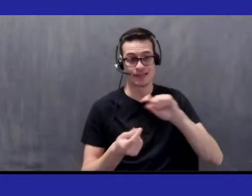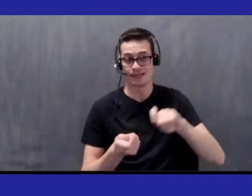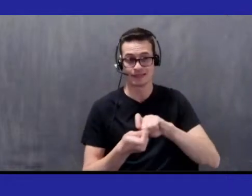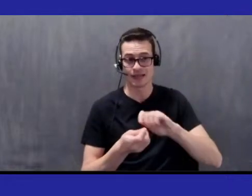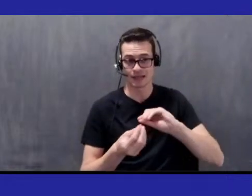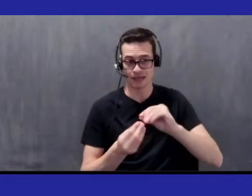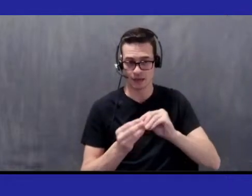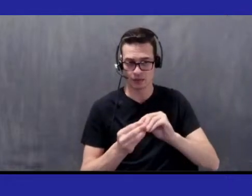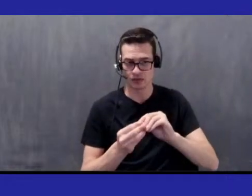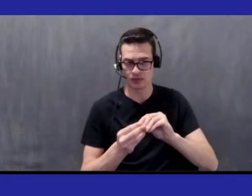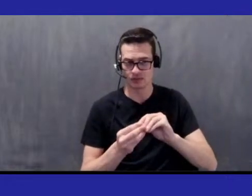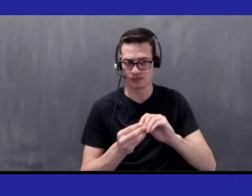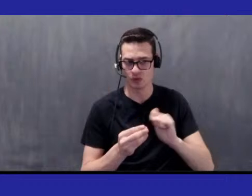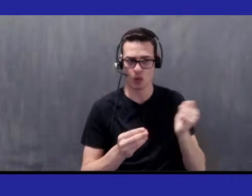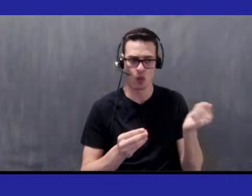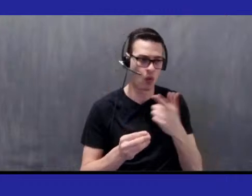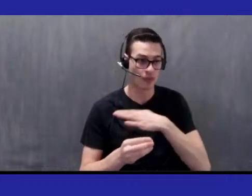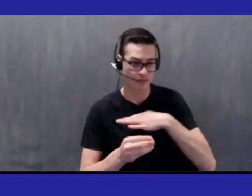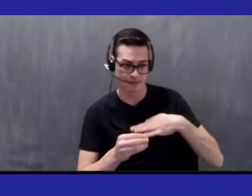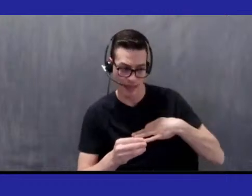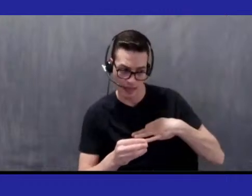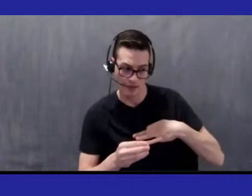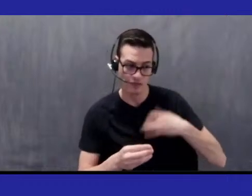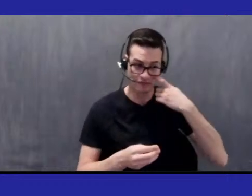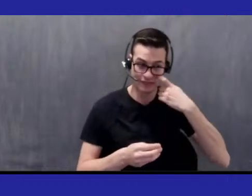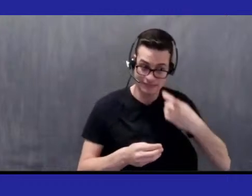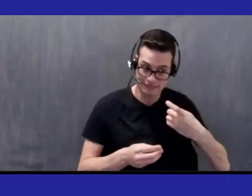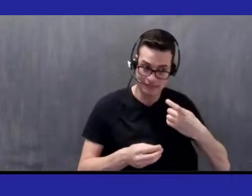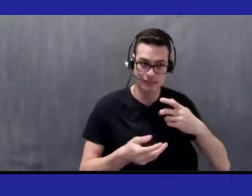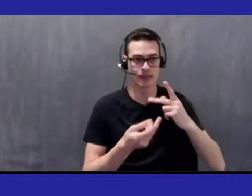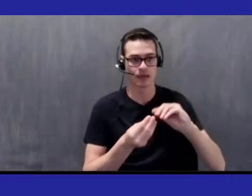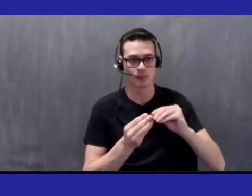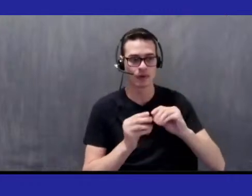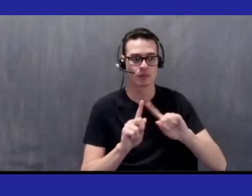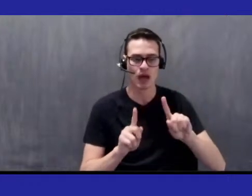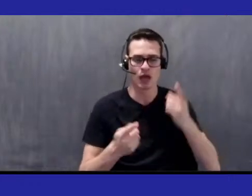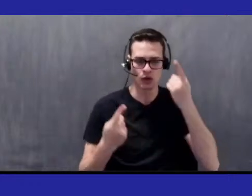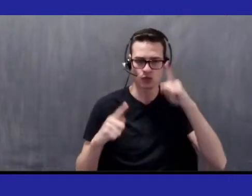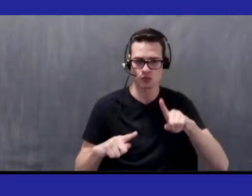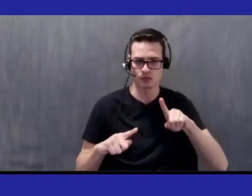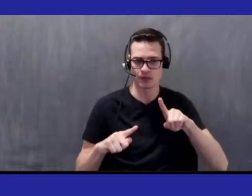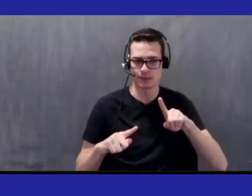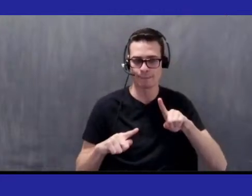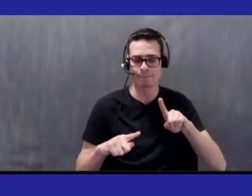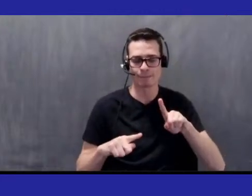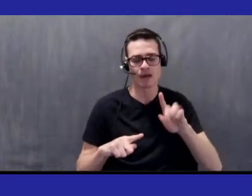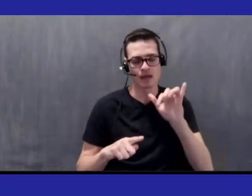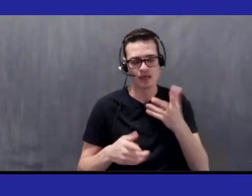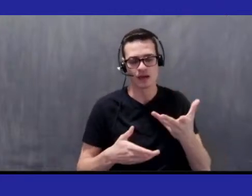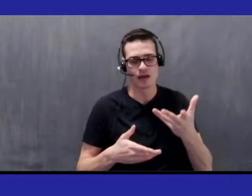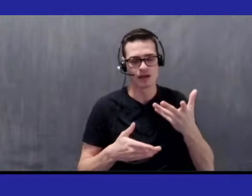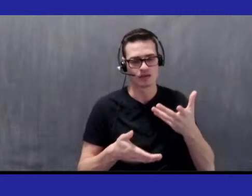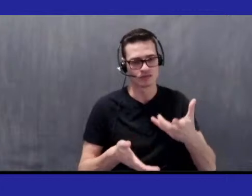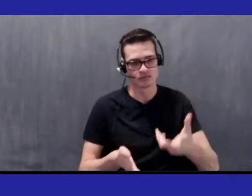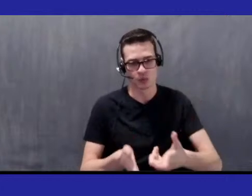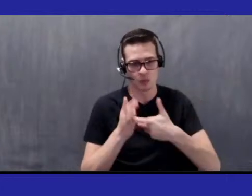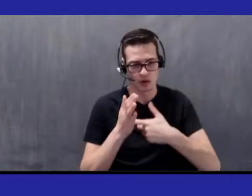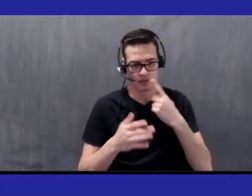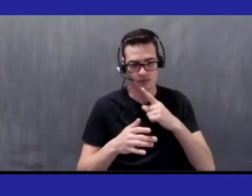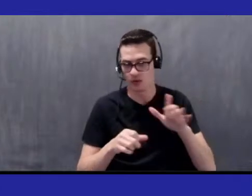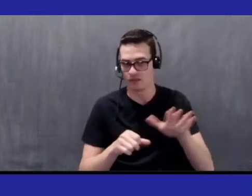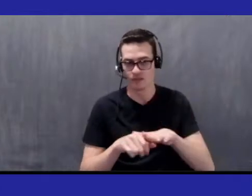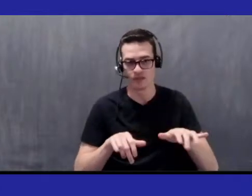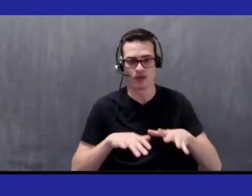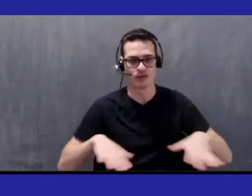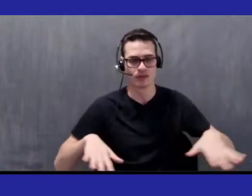staff, but totally agree that would be part and parcel of any successful and sort of comprehensive system-wide plan, is